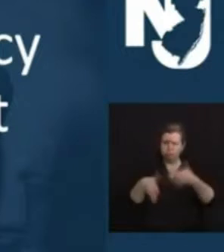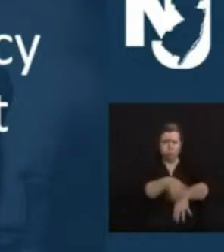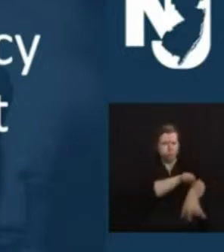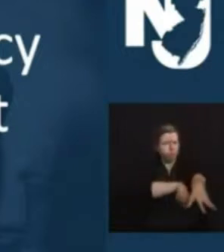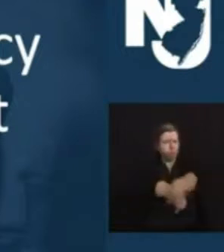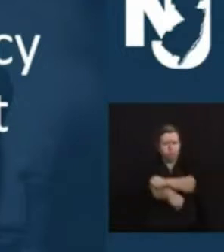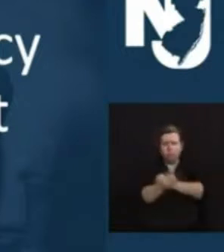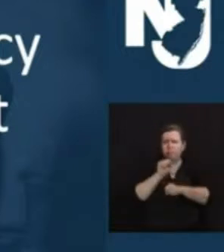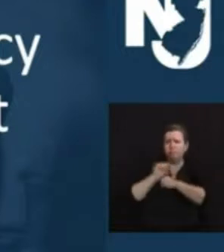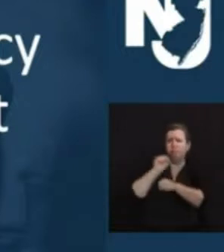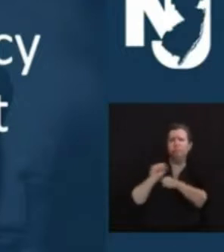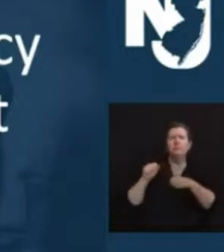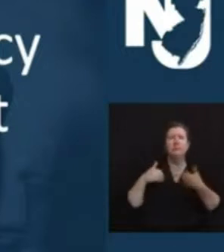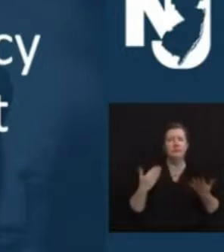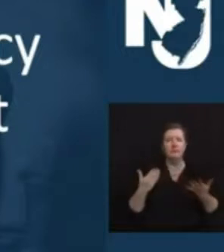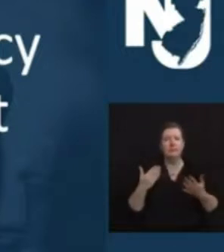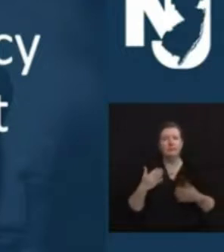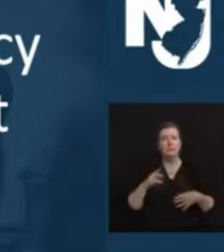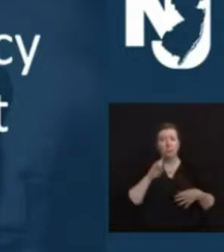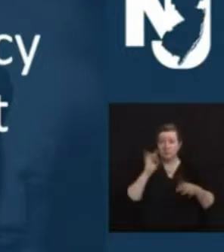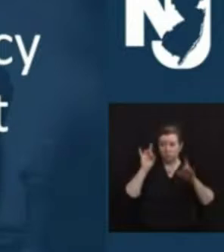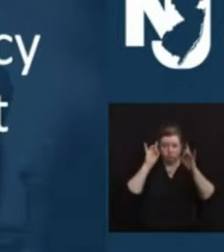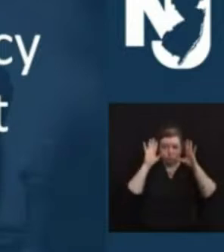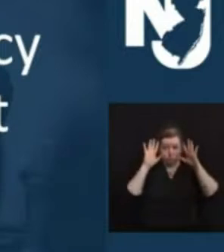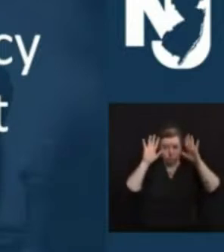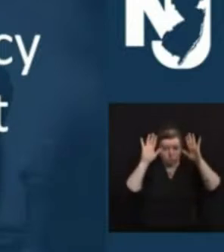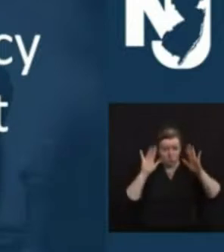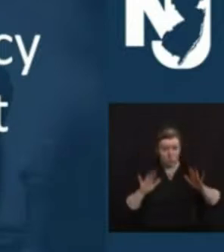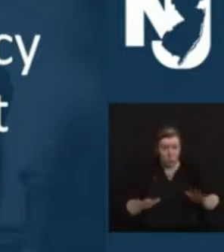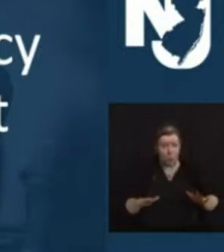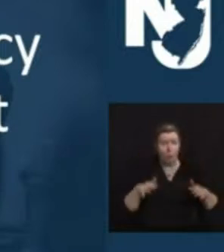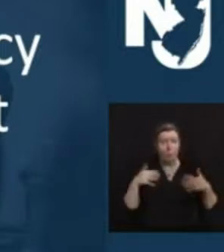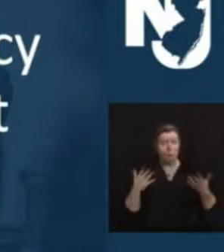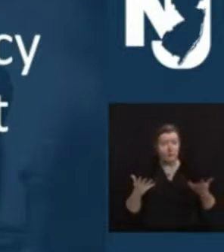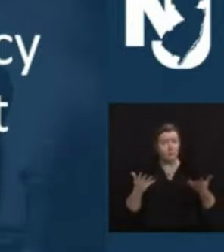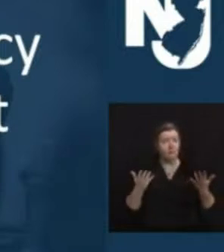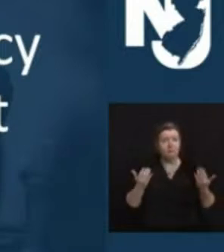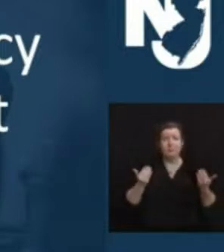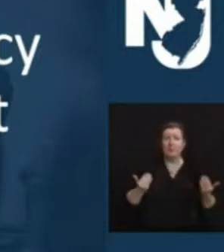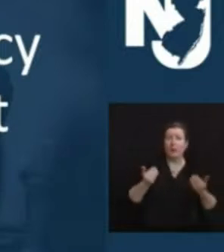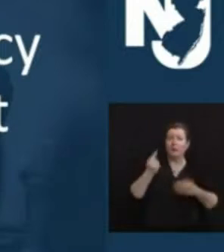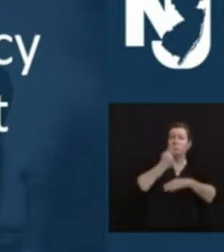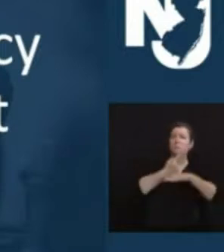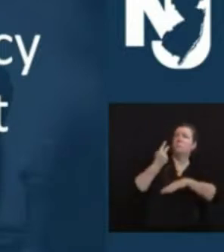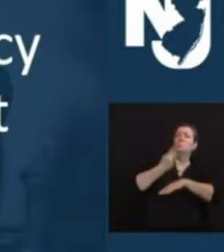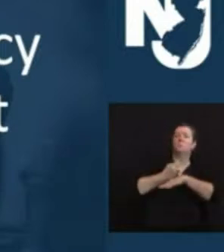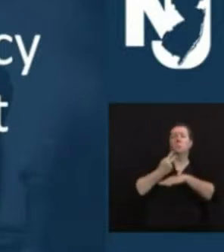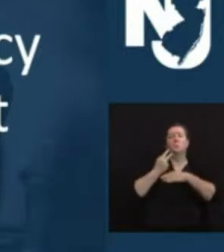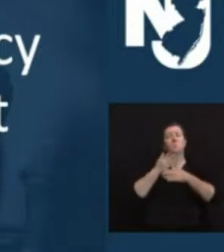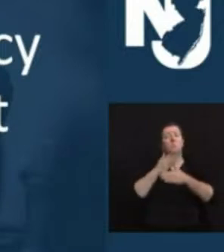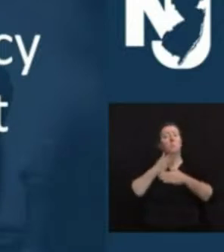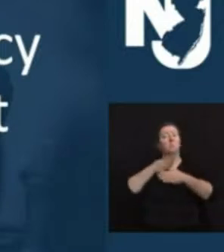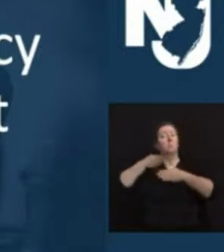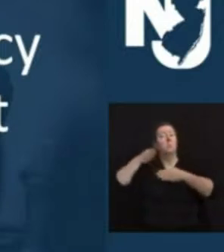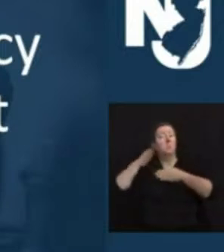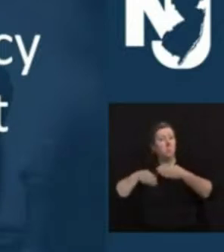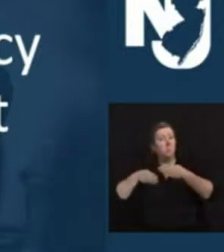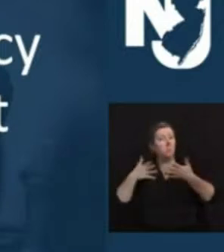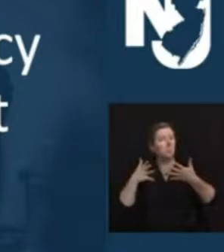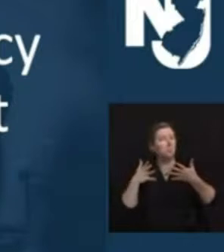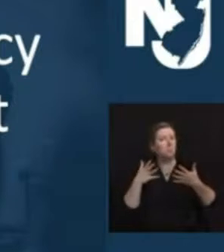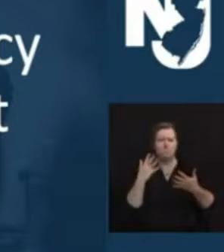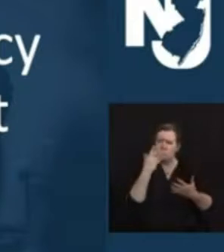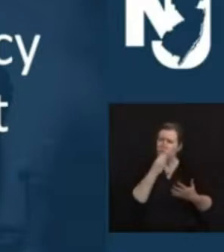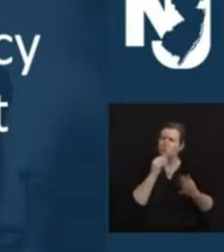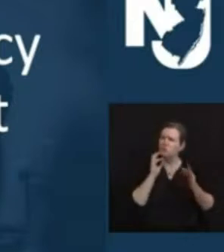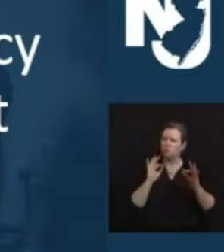ferocity of a storm like this, and to be sitting here largely moving around, maybe not entirely normally, but pretty close